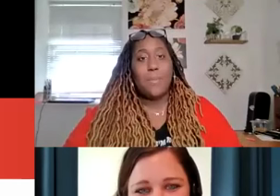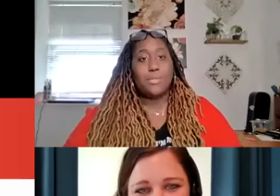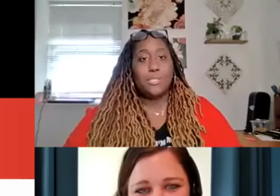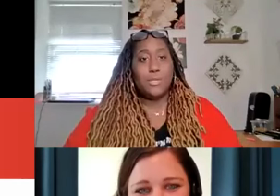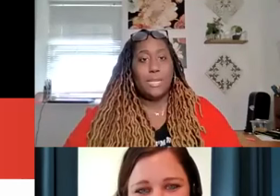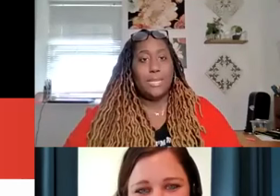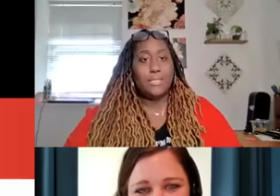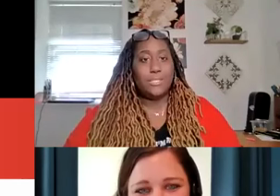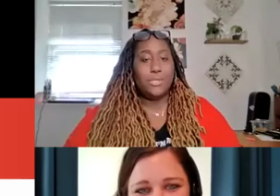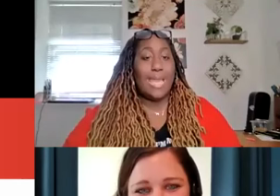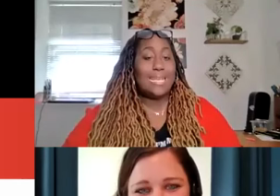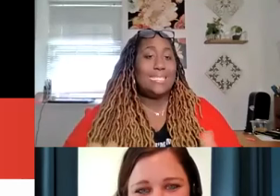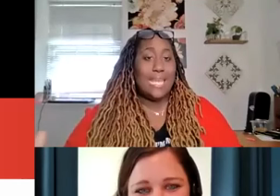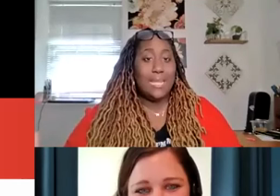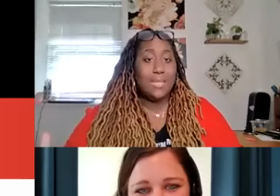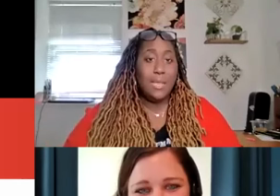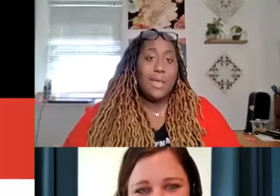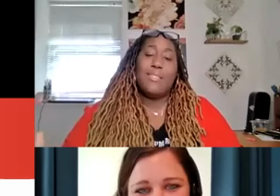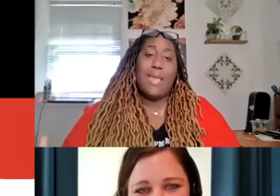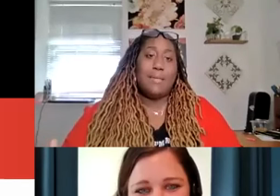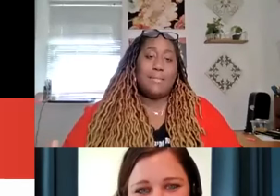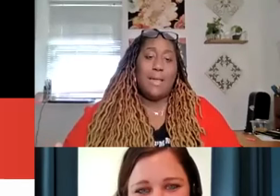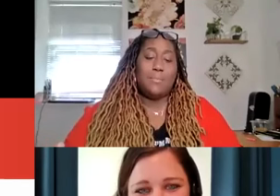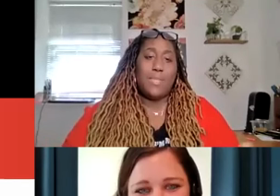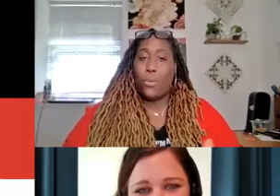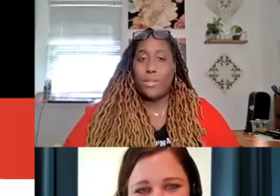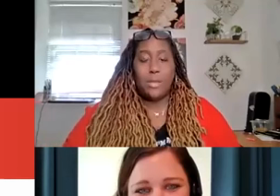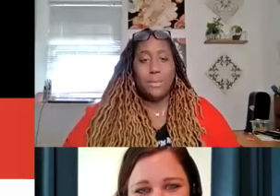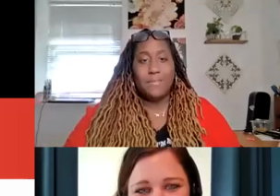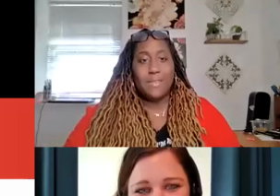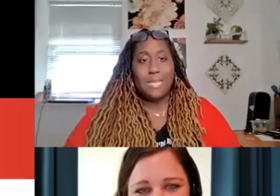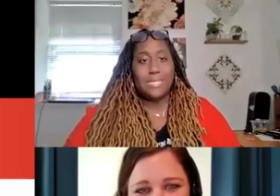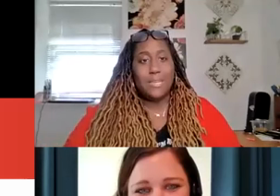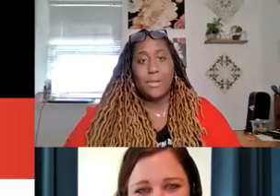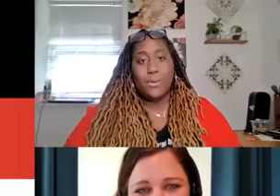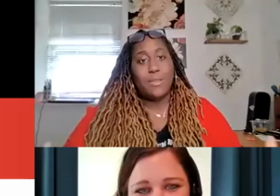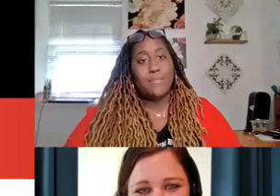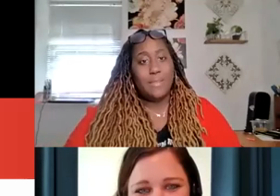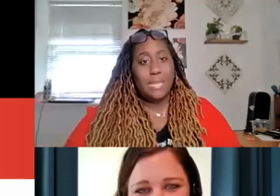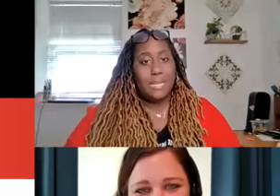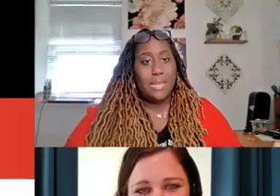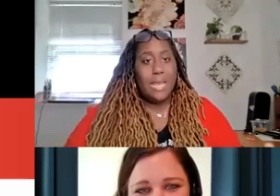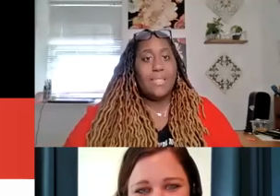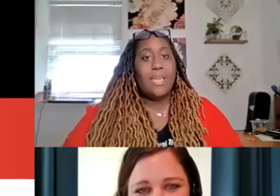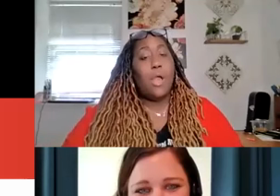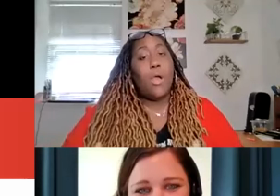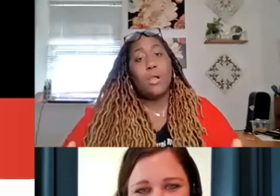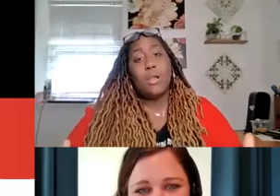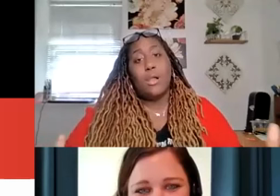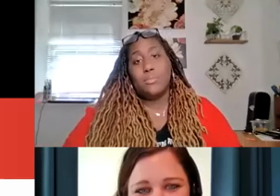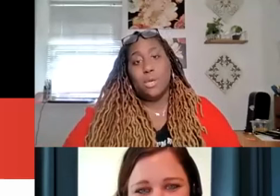they have the opportunity to extend that, that window if necessary or if needed. They are armed